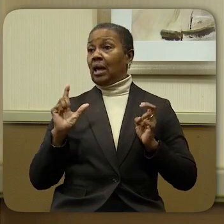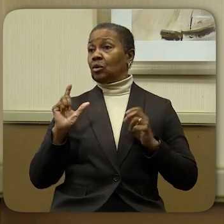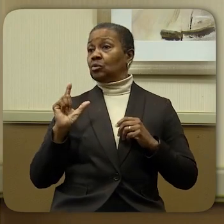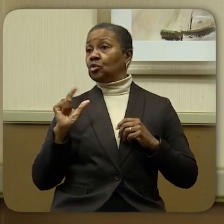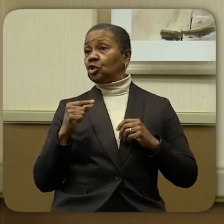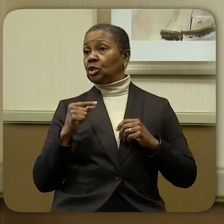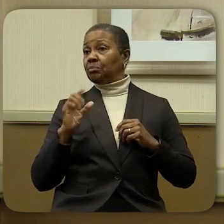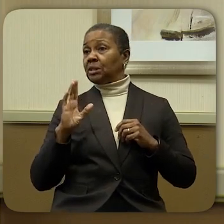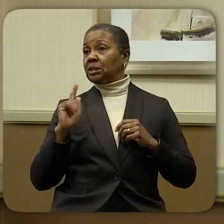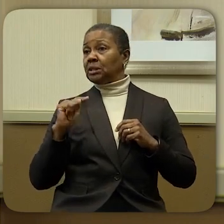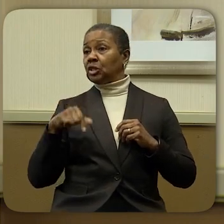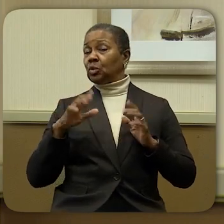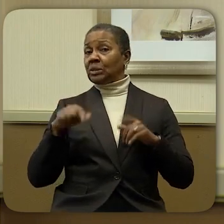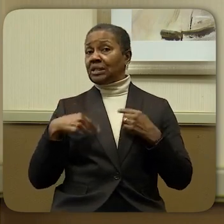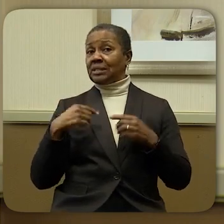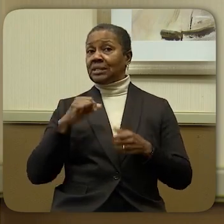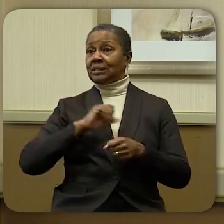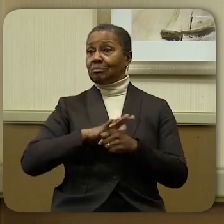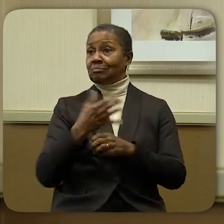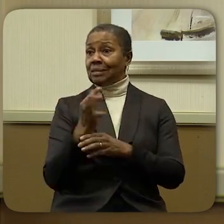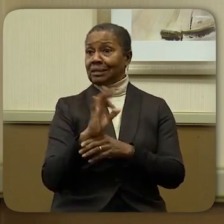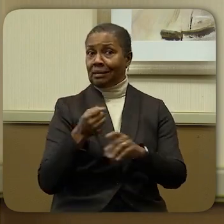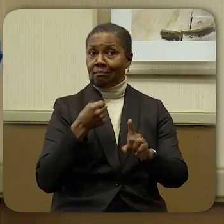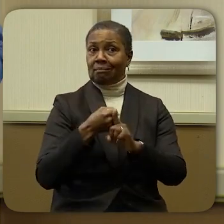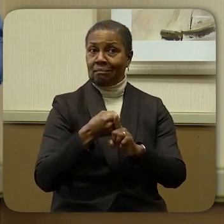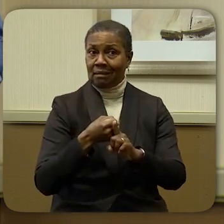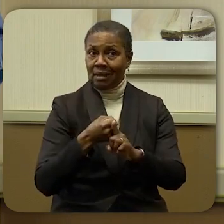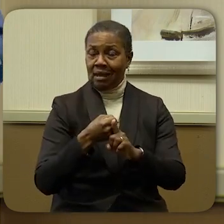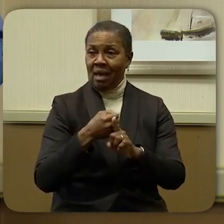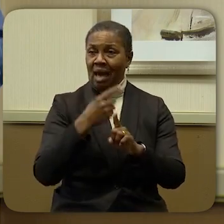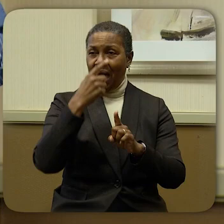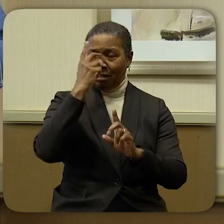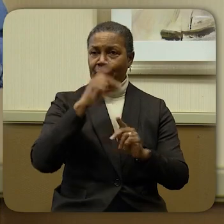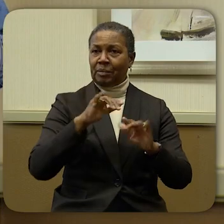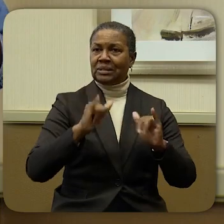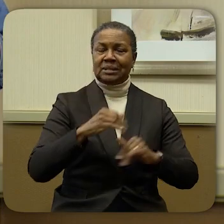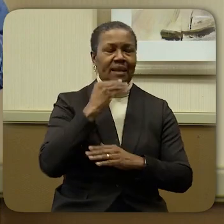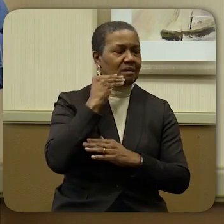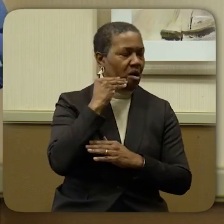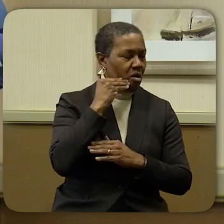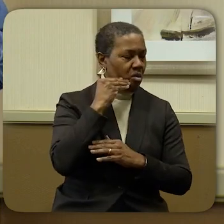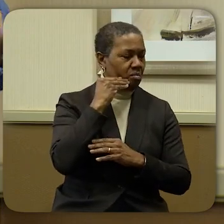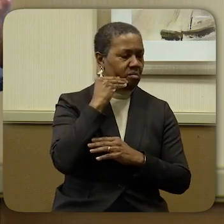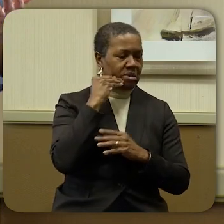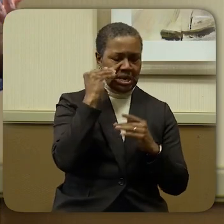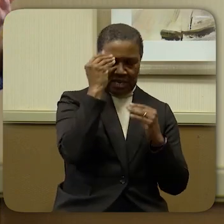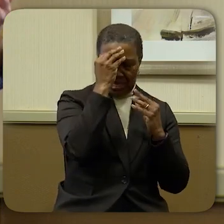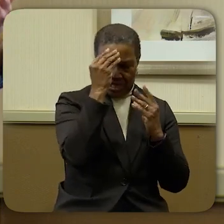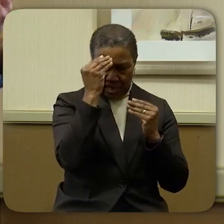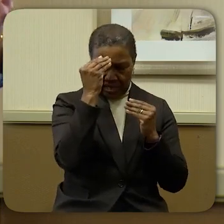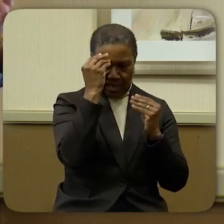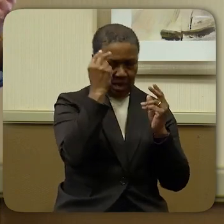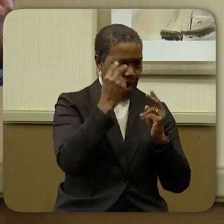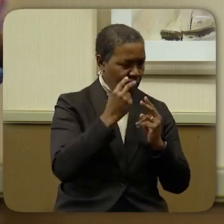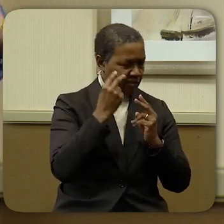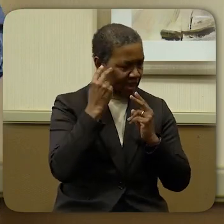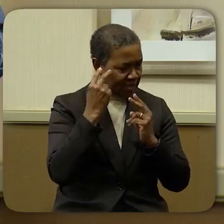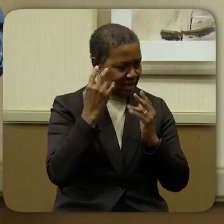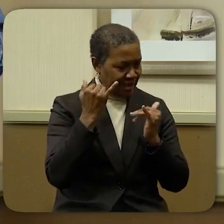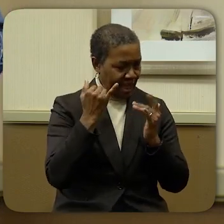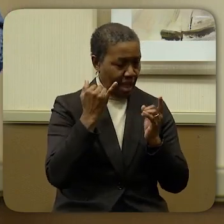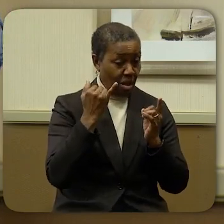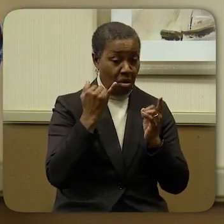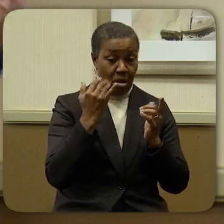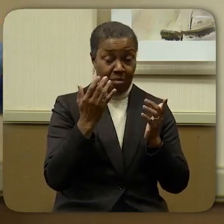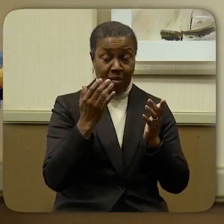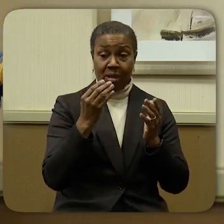LGBTQ since the pandemic. I think a lot of people had a lot of time at home and thinking and reflecting, and so now schools all across Illinois are like, oh wow,